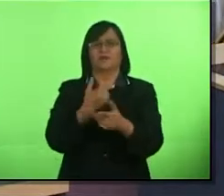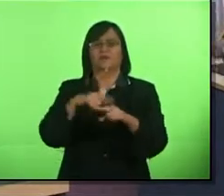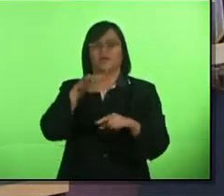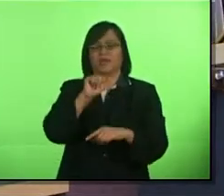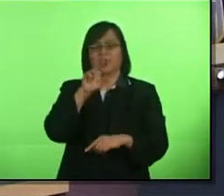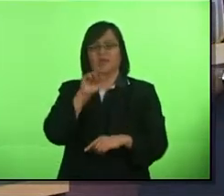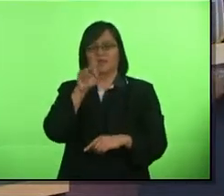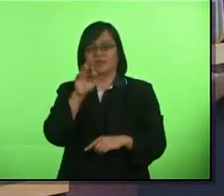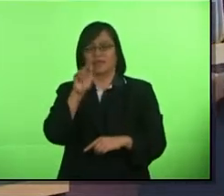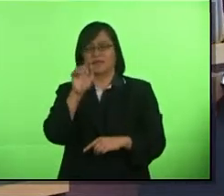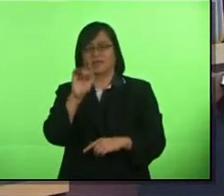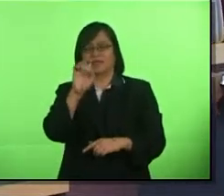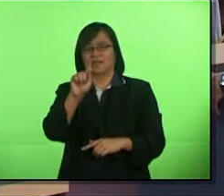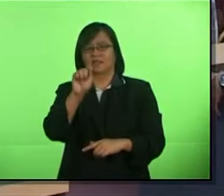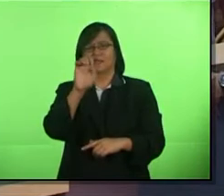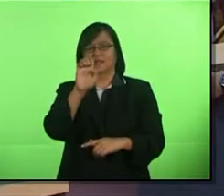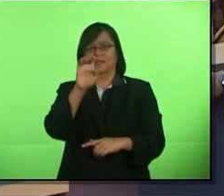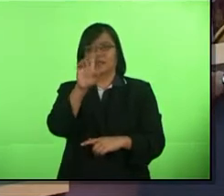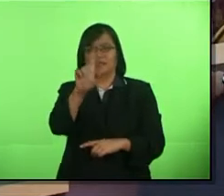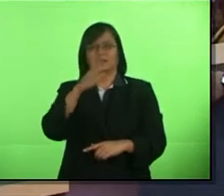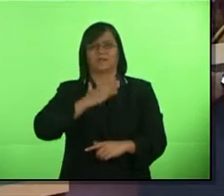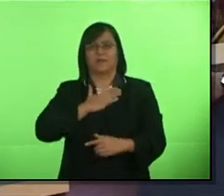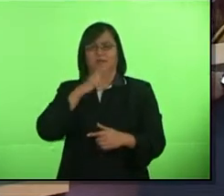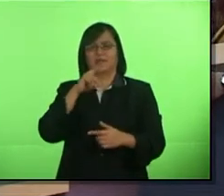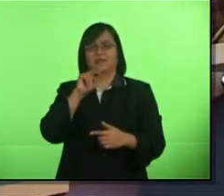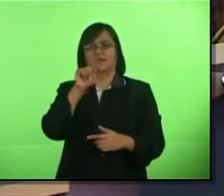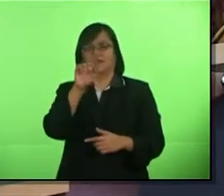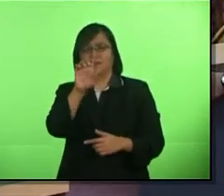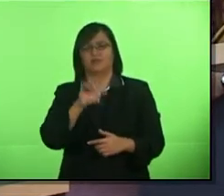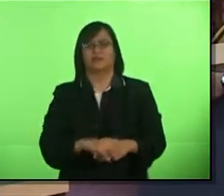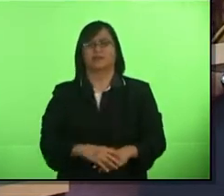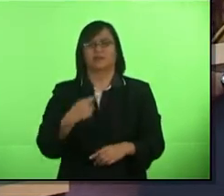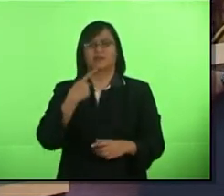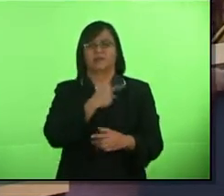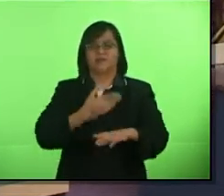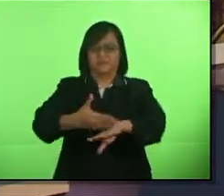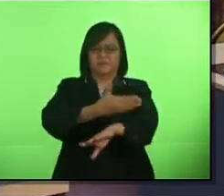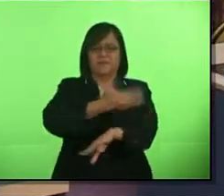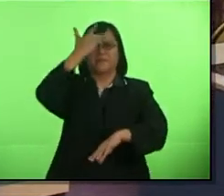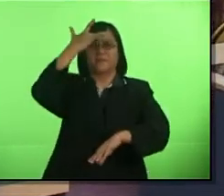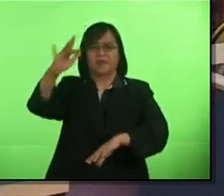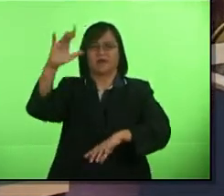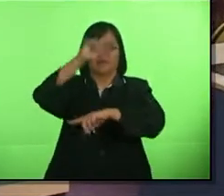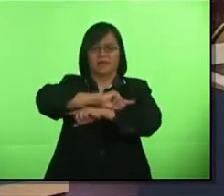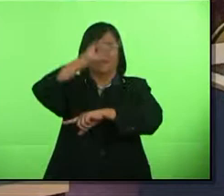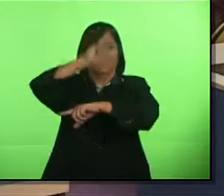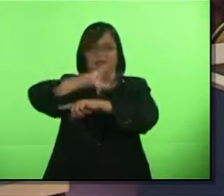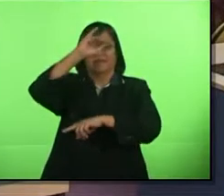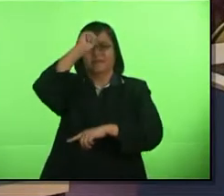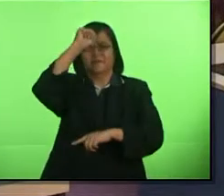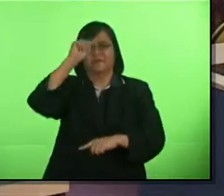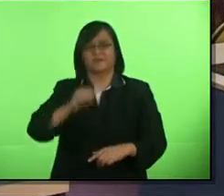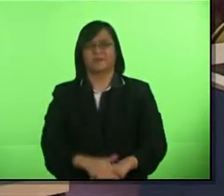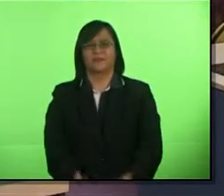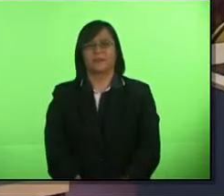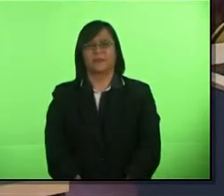notes. Oh. Why not? No? We get cleverer and cleverer by the day. Not the other way around. InsyaAllah, no. Eh?